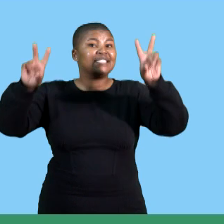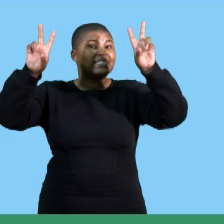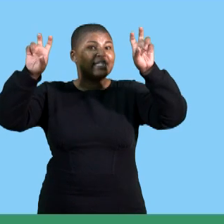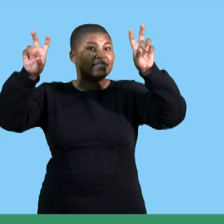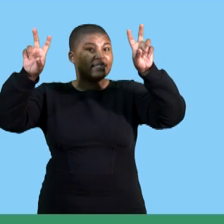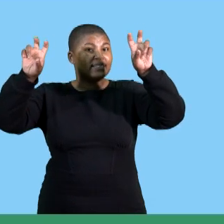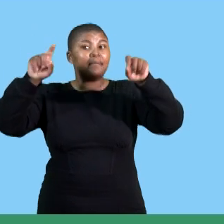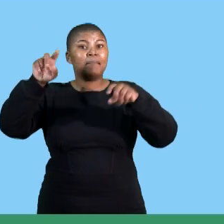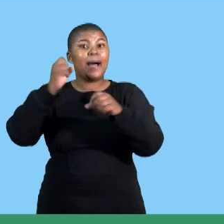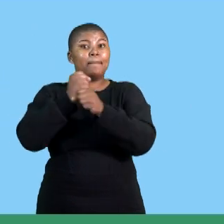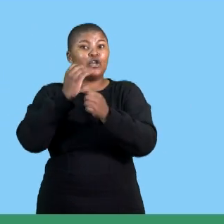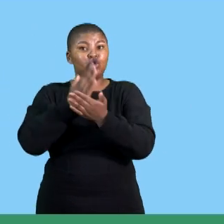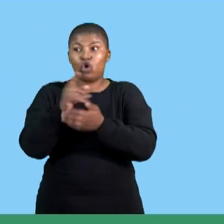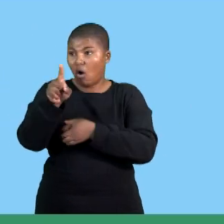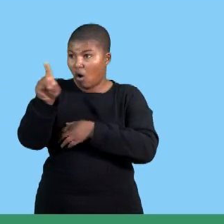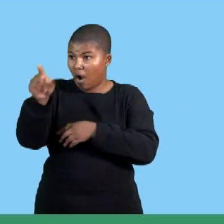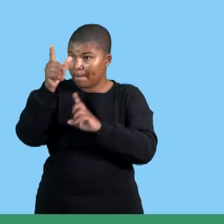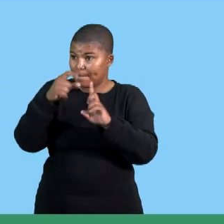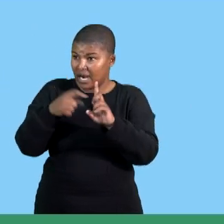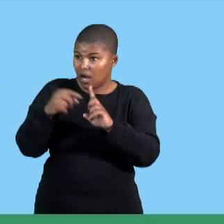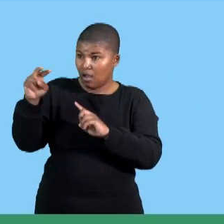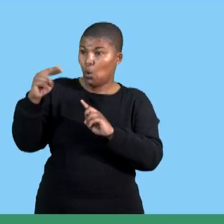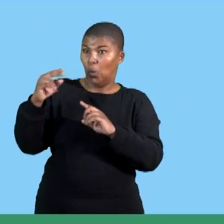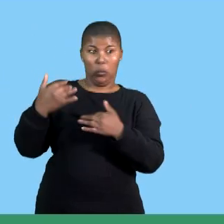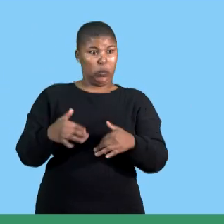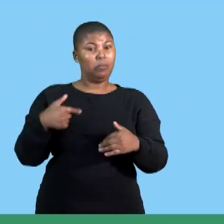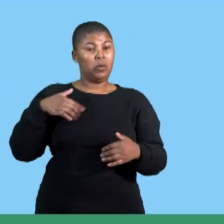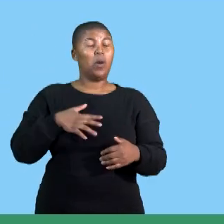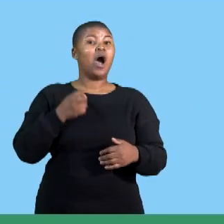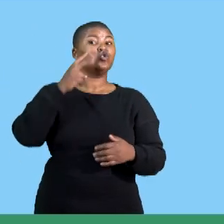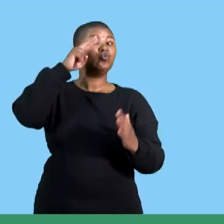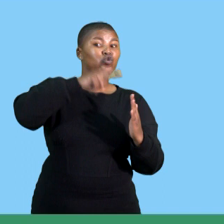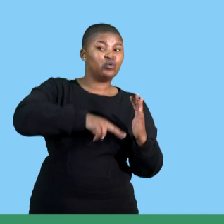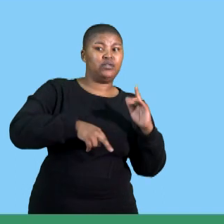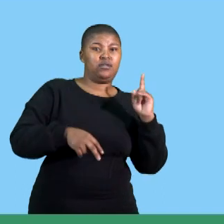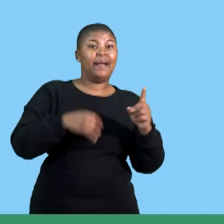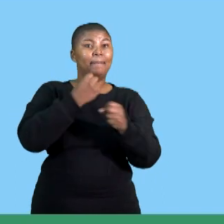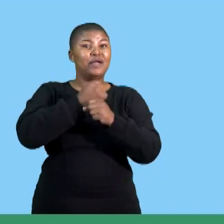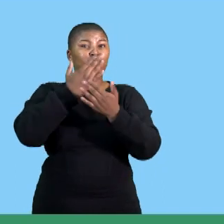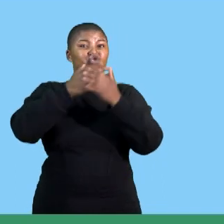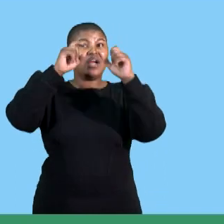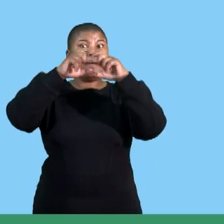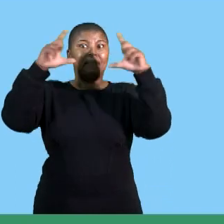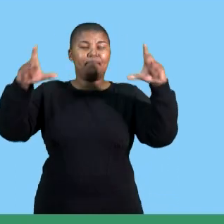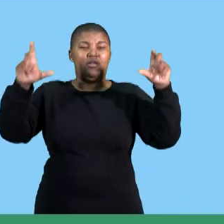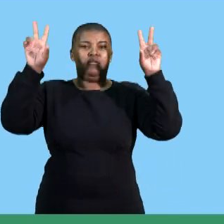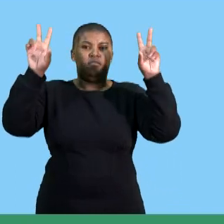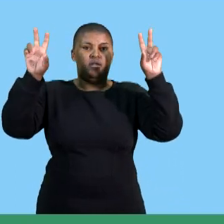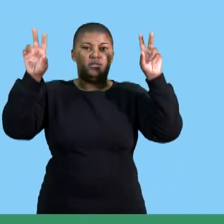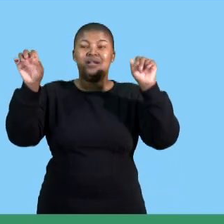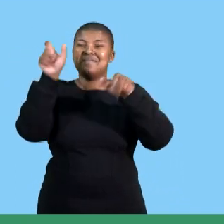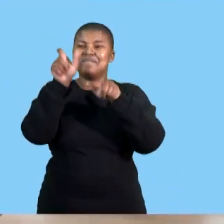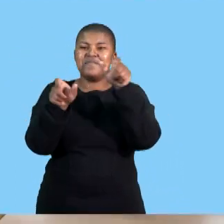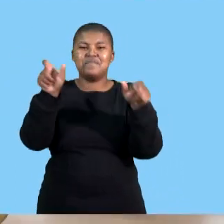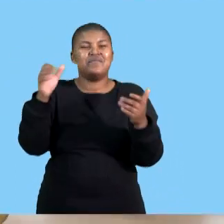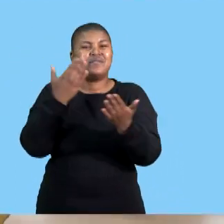to draw the attention of the reader. So when you prepare a poster, you need to make sure that you have a big title that is going to attract